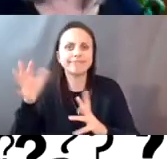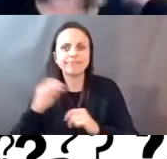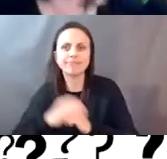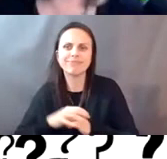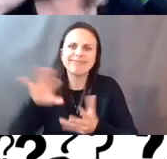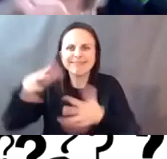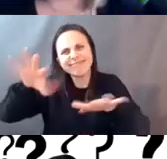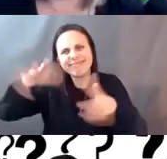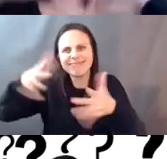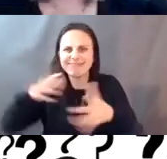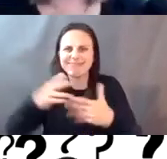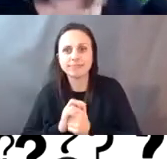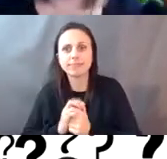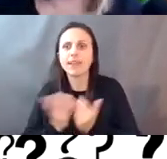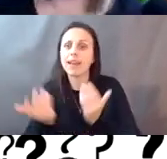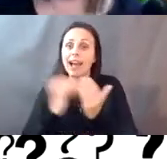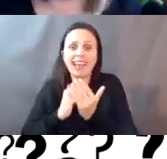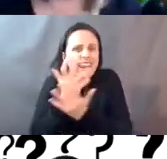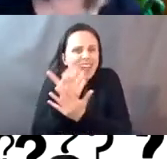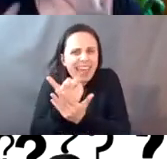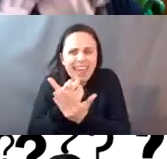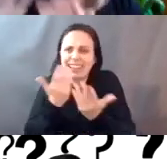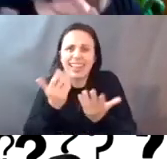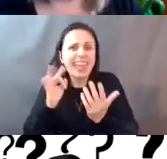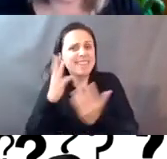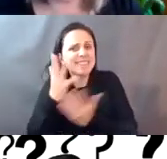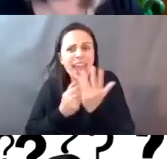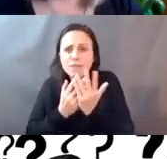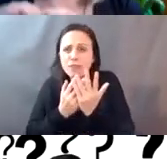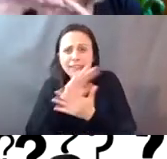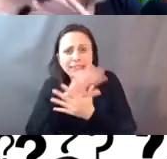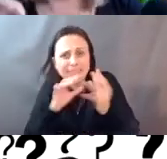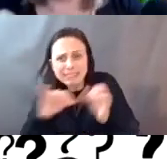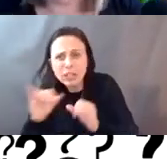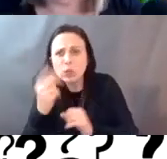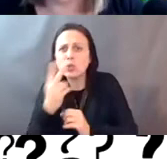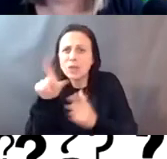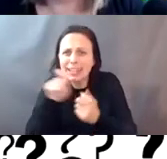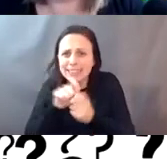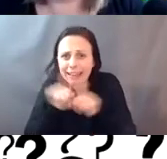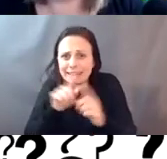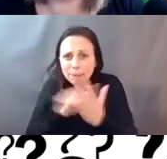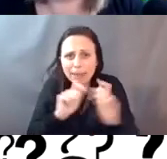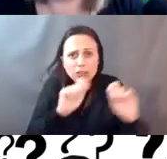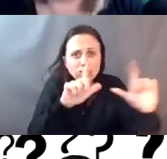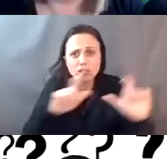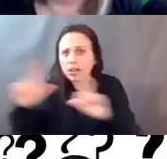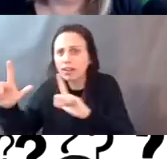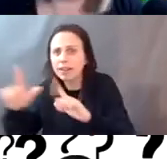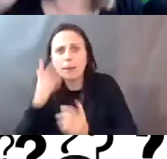Ish. Like again, all things being equal, two identical pages that maybe, your